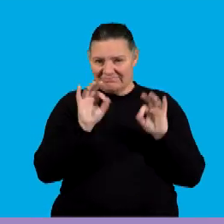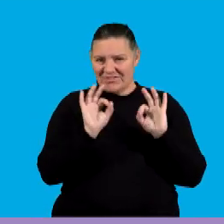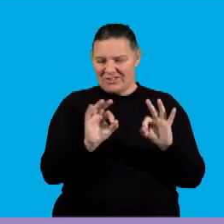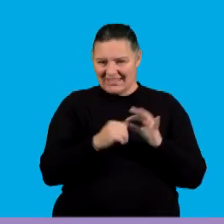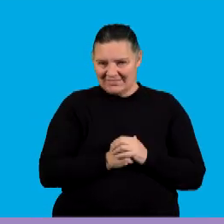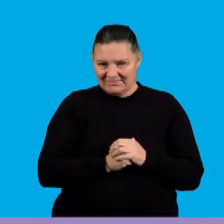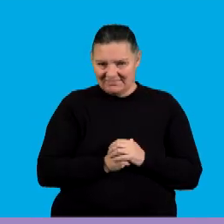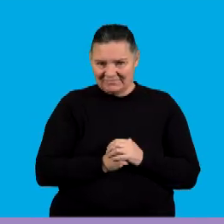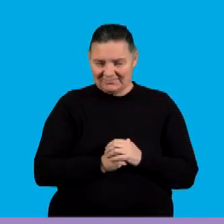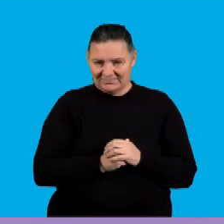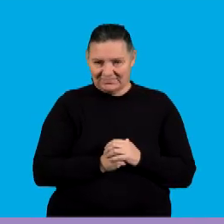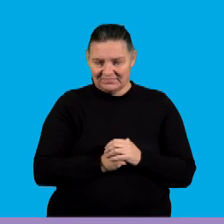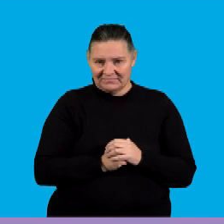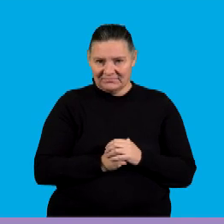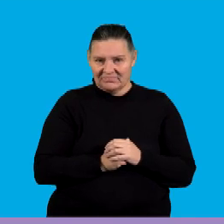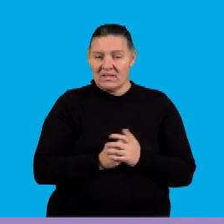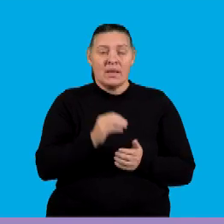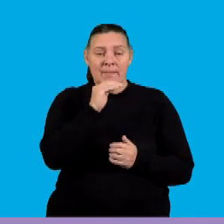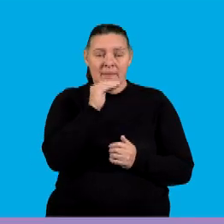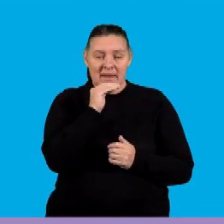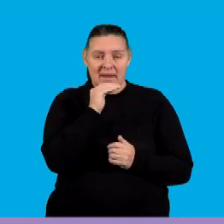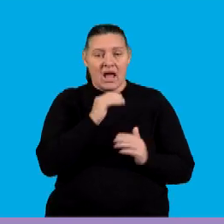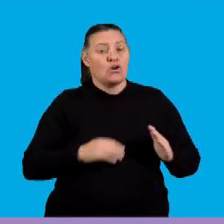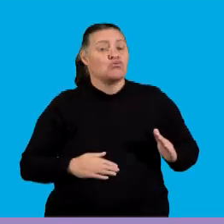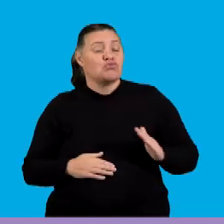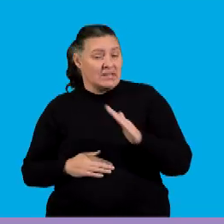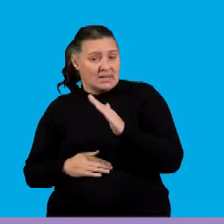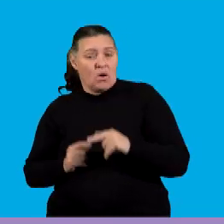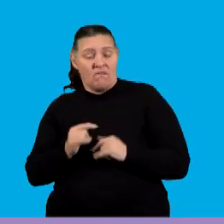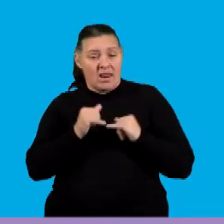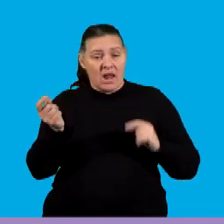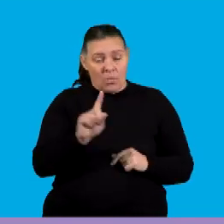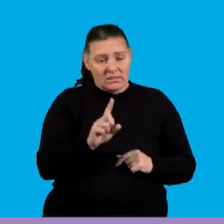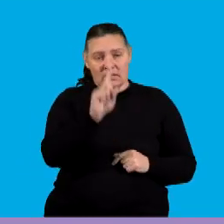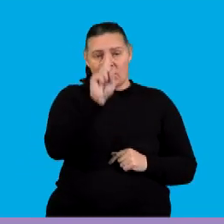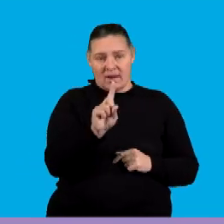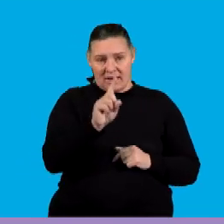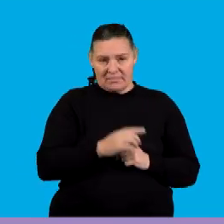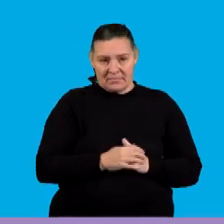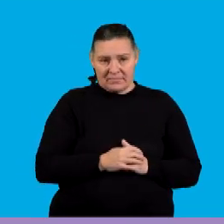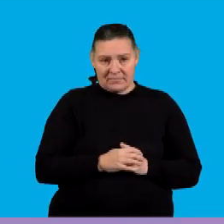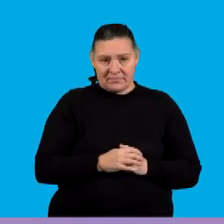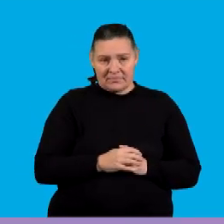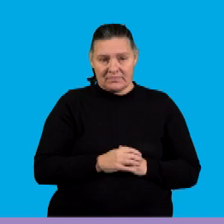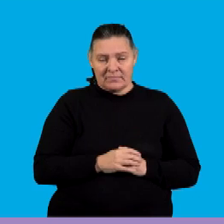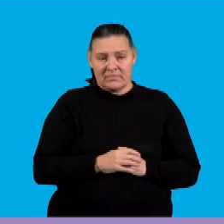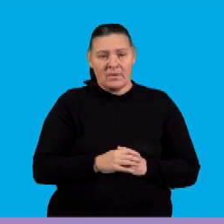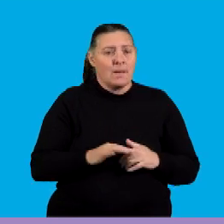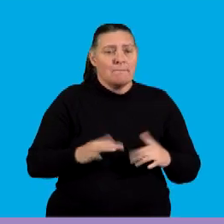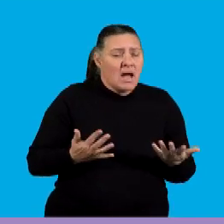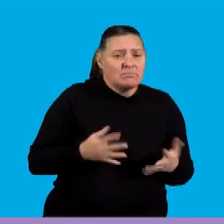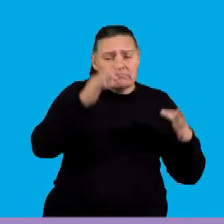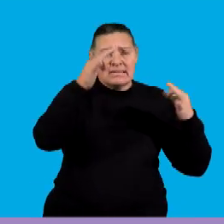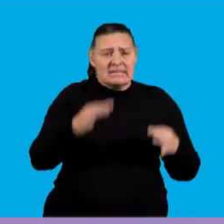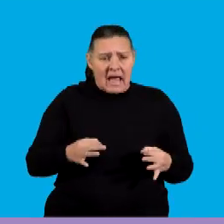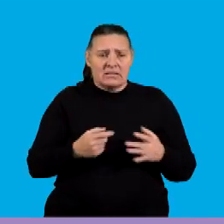1, then you are absolutely correct. This means that the gradient of that line is 1. But